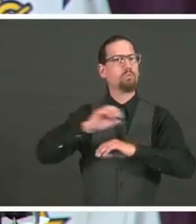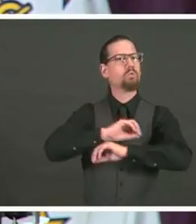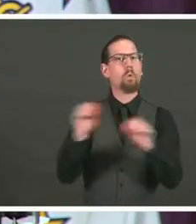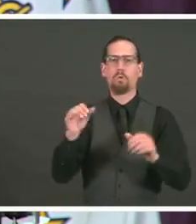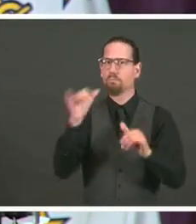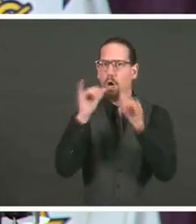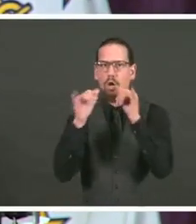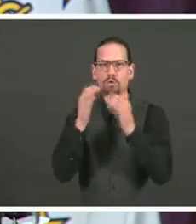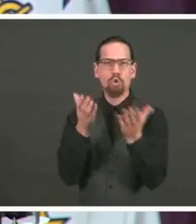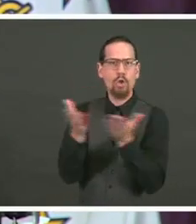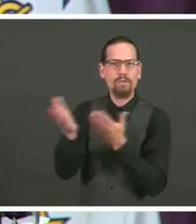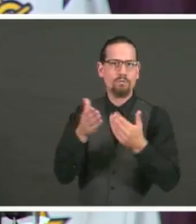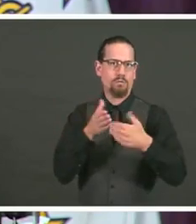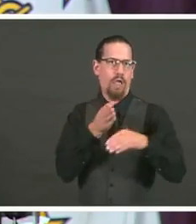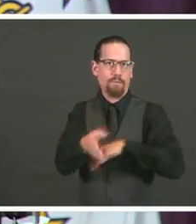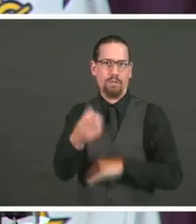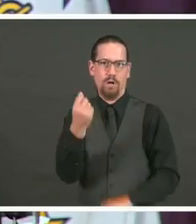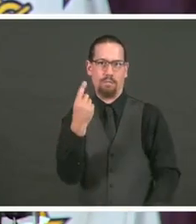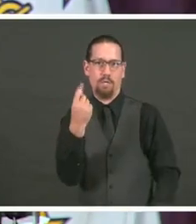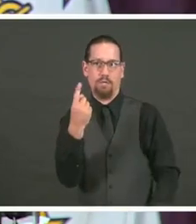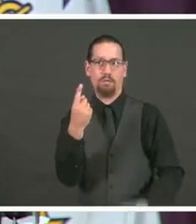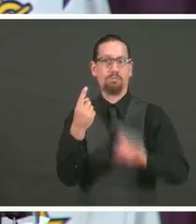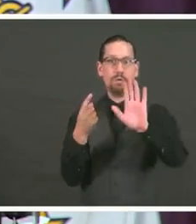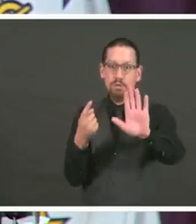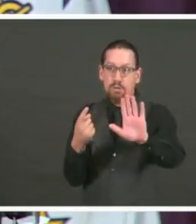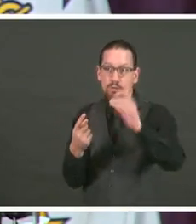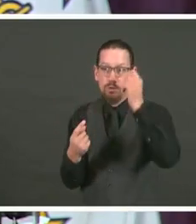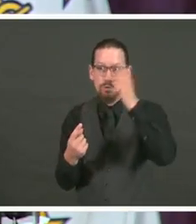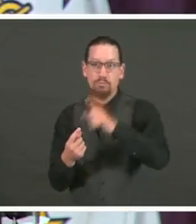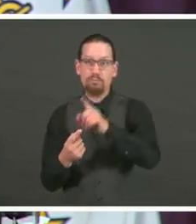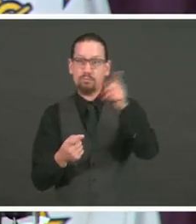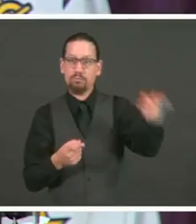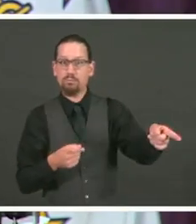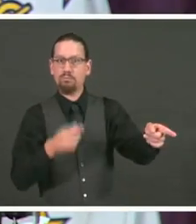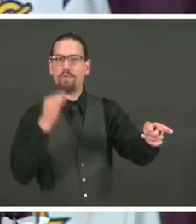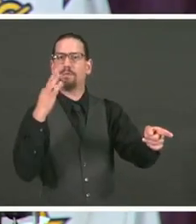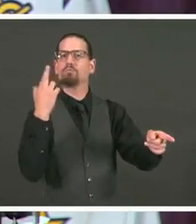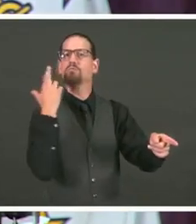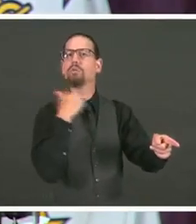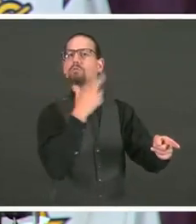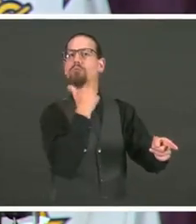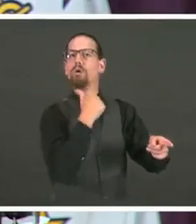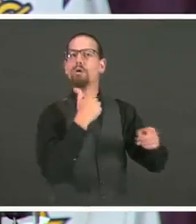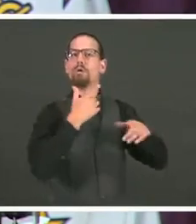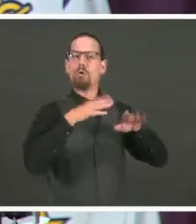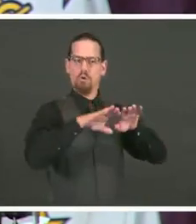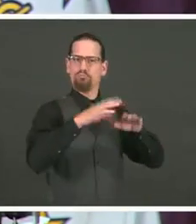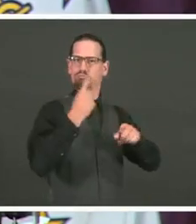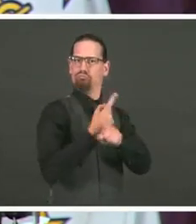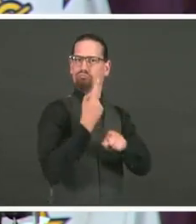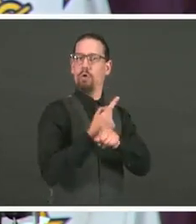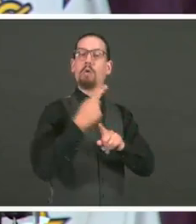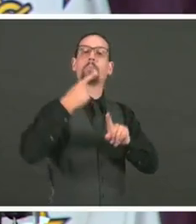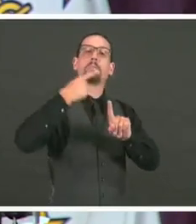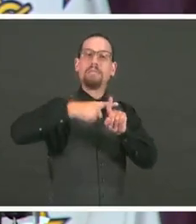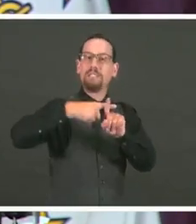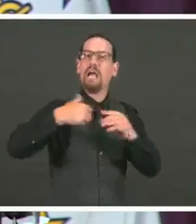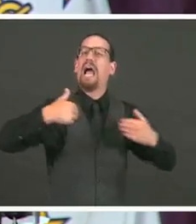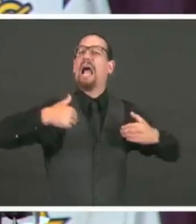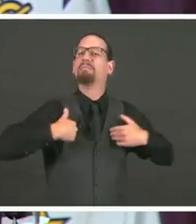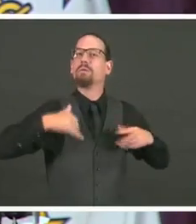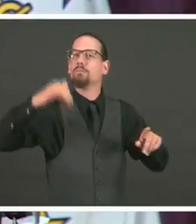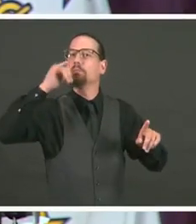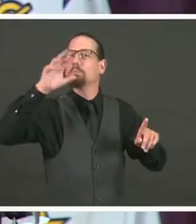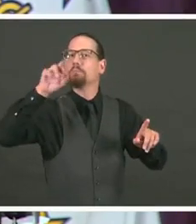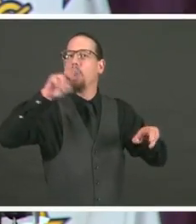have a bar can stay open. They can serve drinks with dinner to the table, but the bar area must